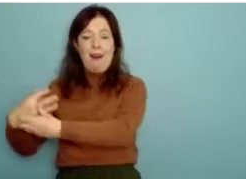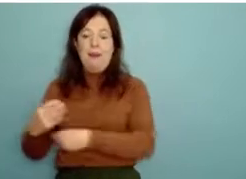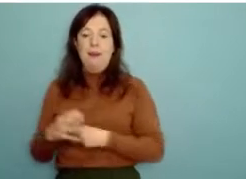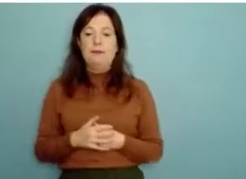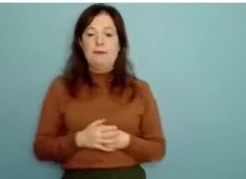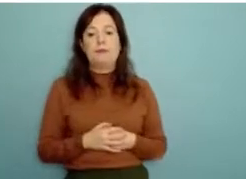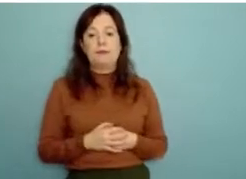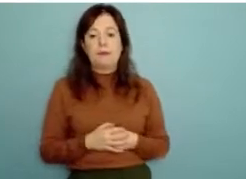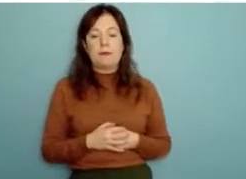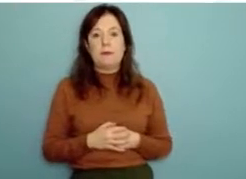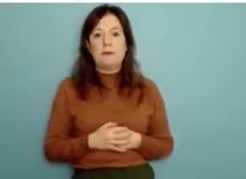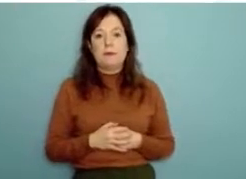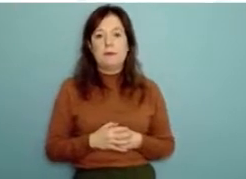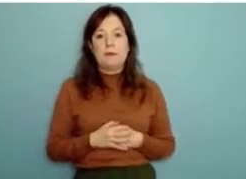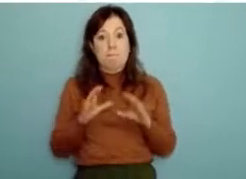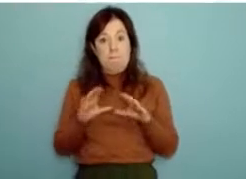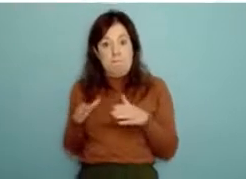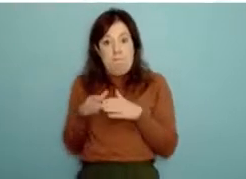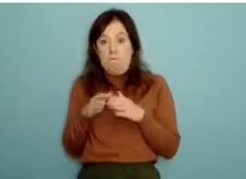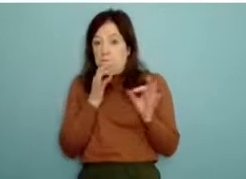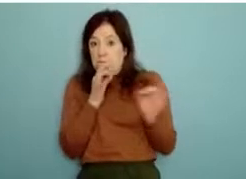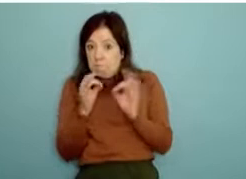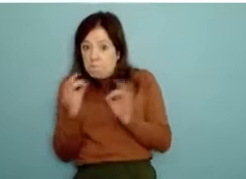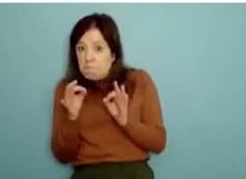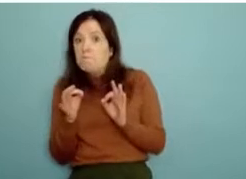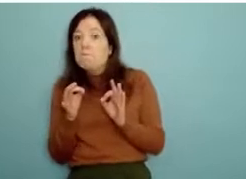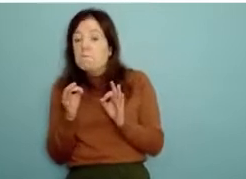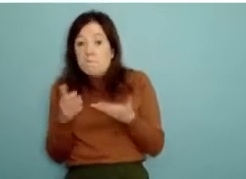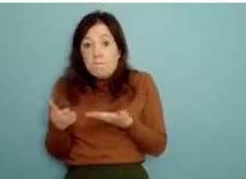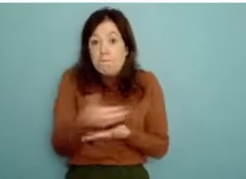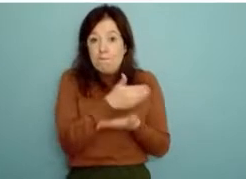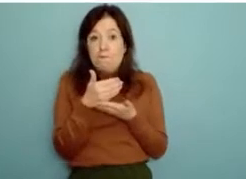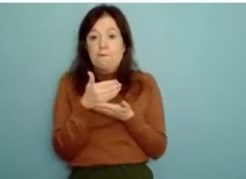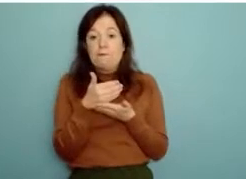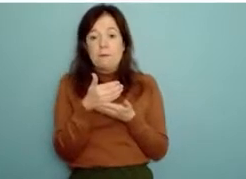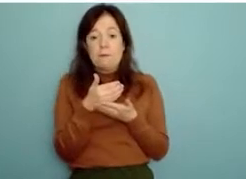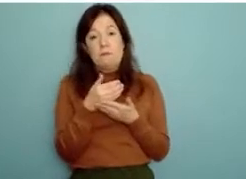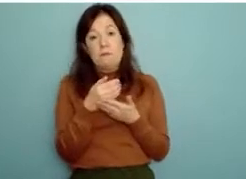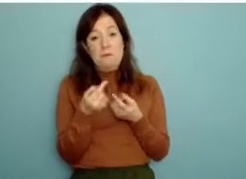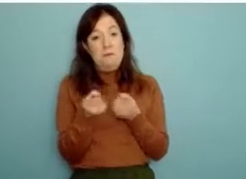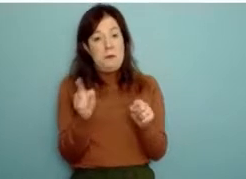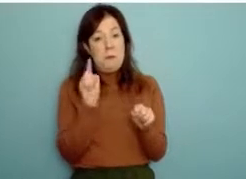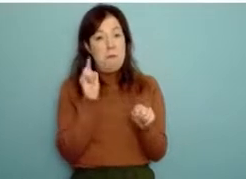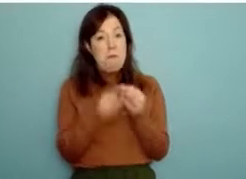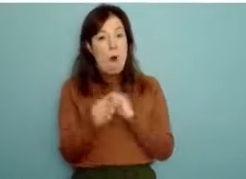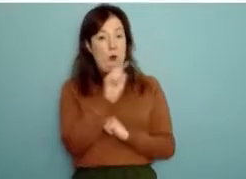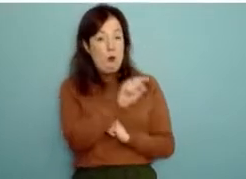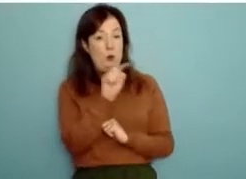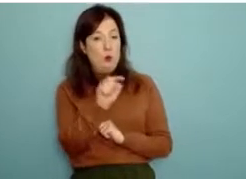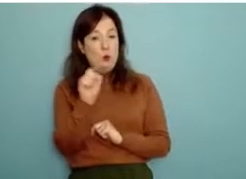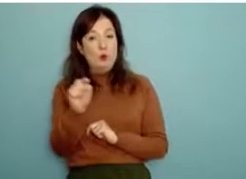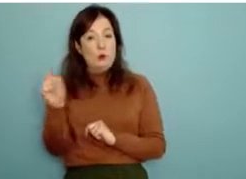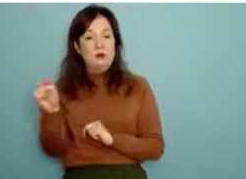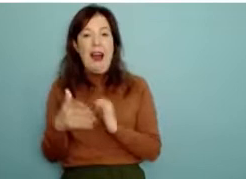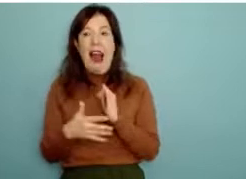And what we found, or what they found, was that the majority of people kind of saw outcome